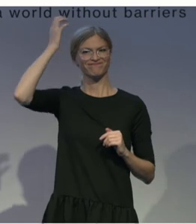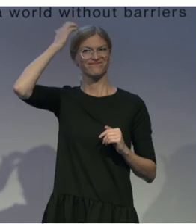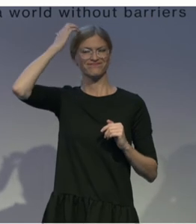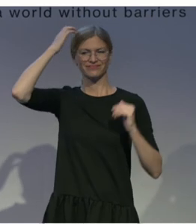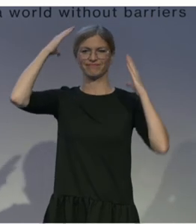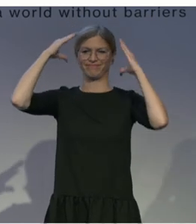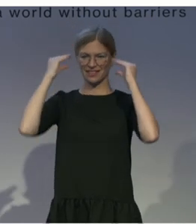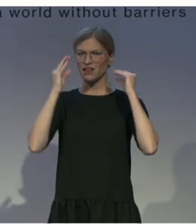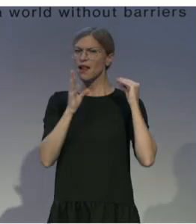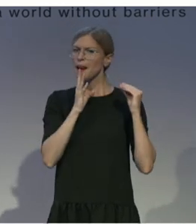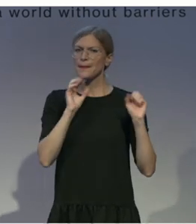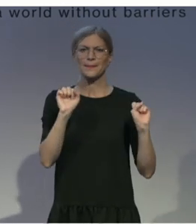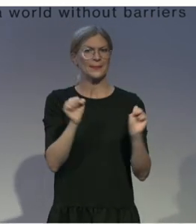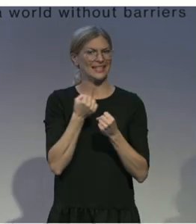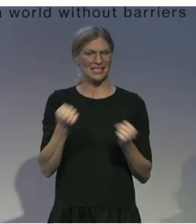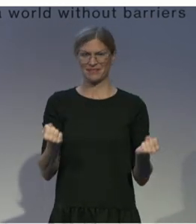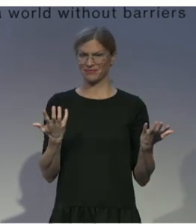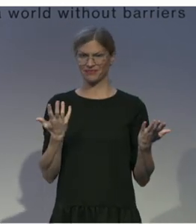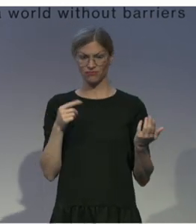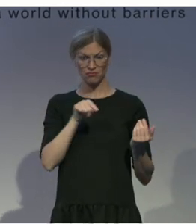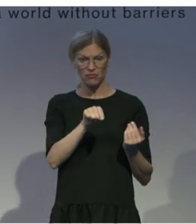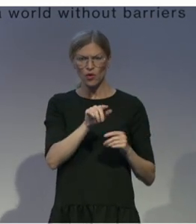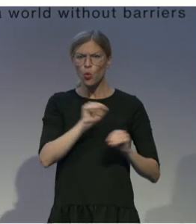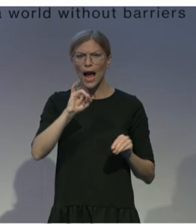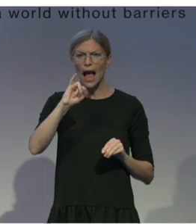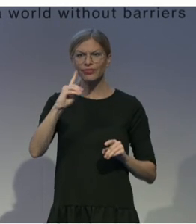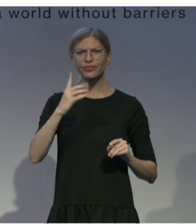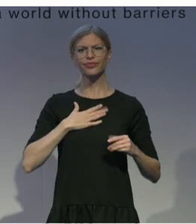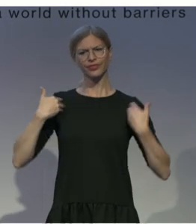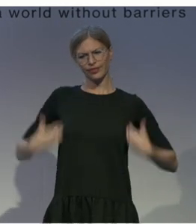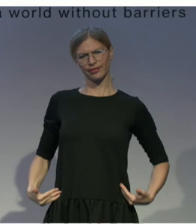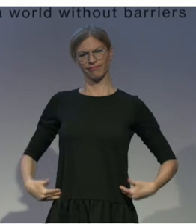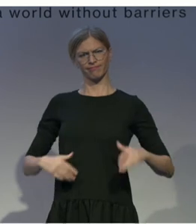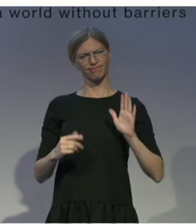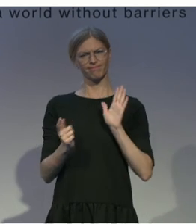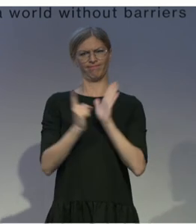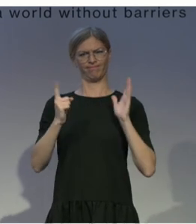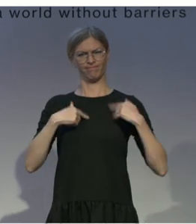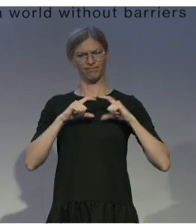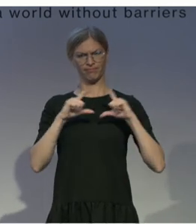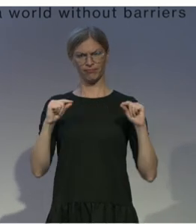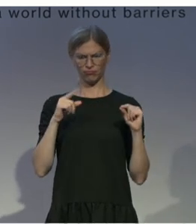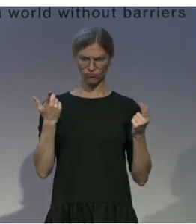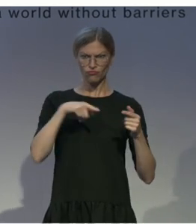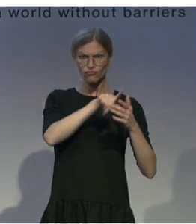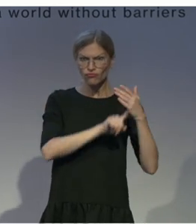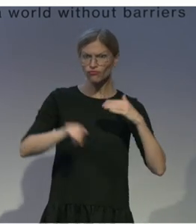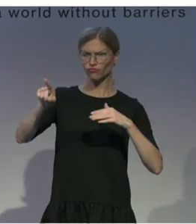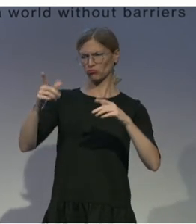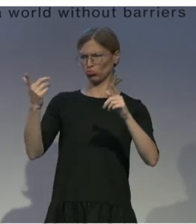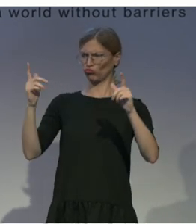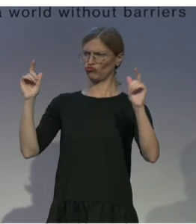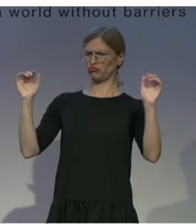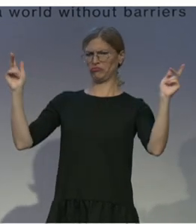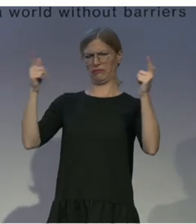don't have ID cards. There was a session in the village once. They were trying to get everybody to have an ID